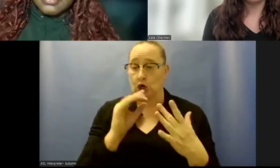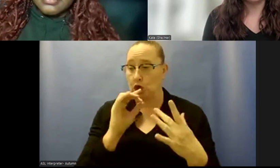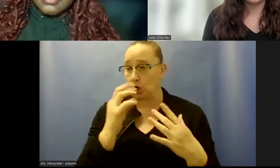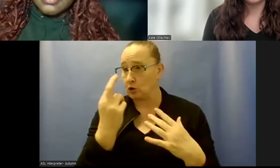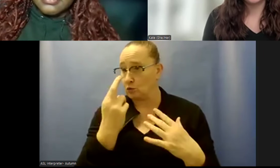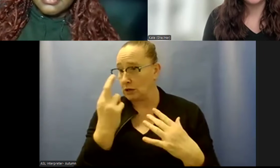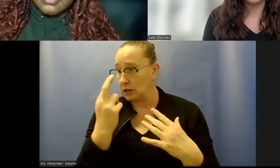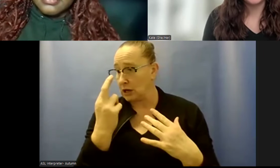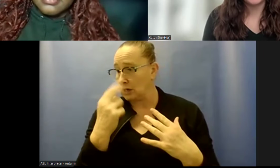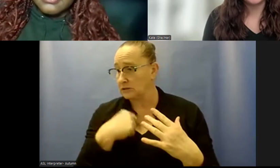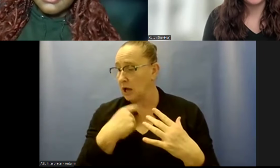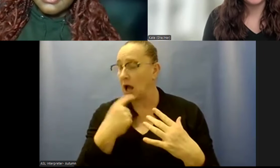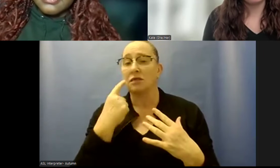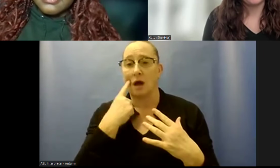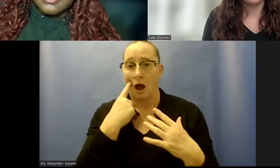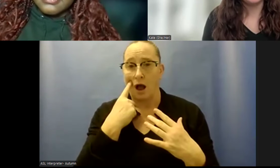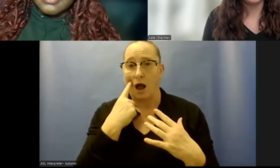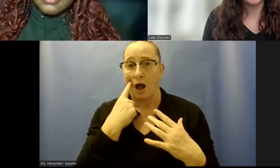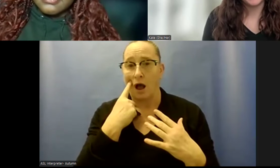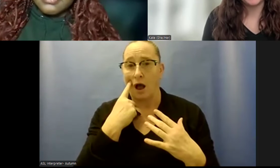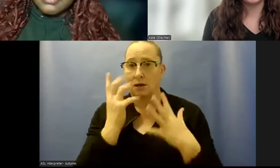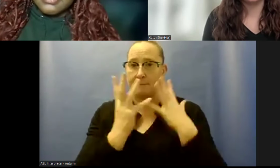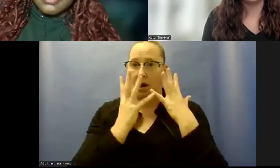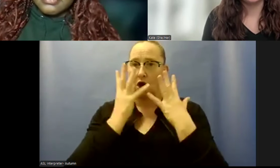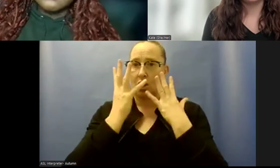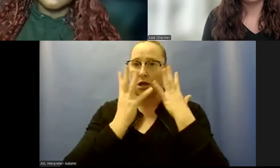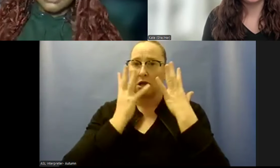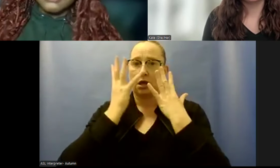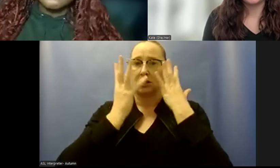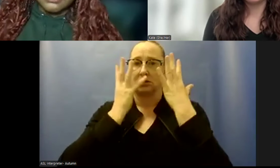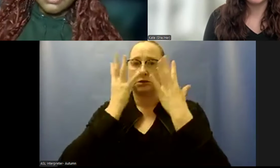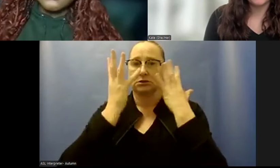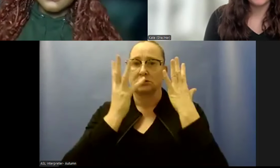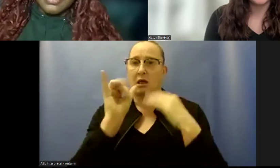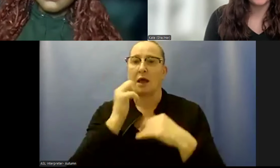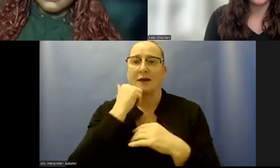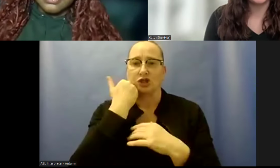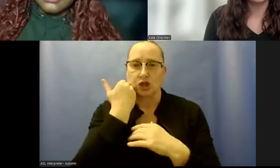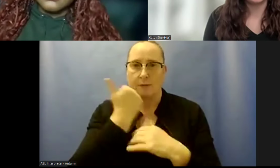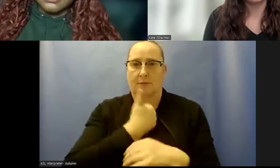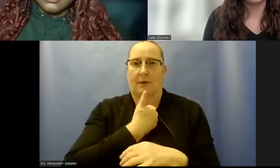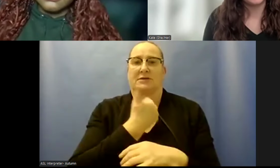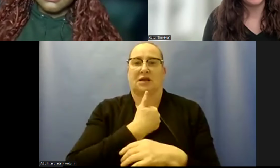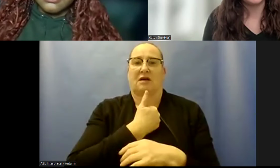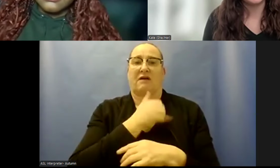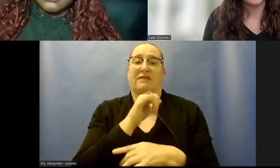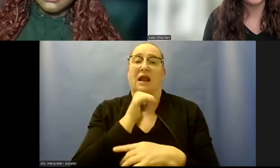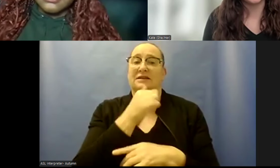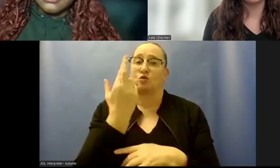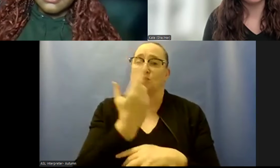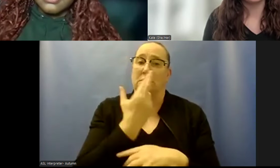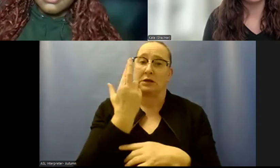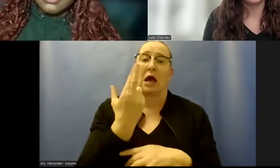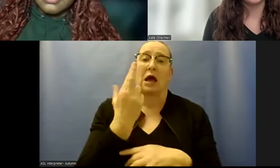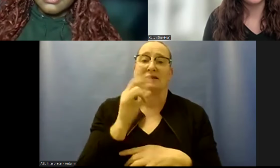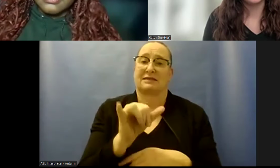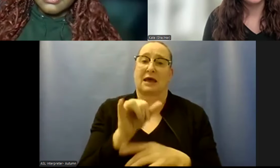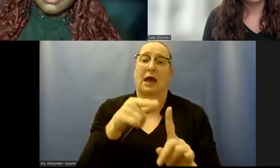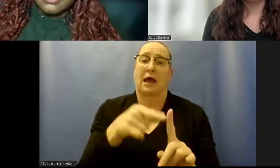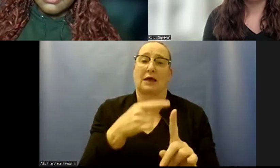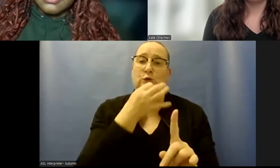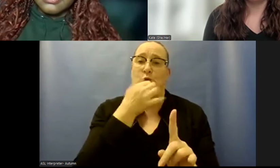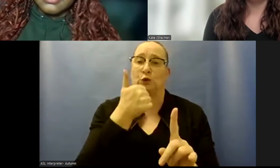I felt incredibly like embarrassed and like ashamed of myself that I didn't realize that's what it was